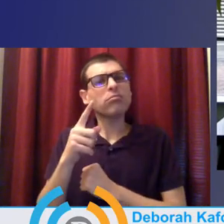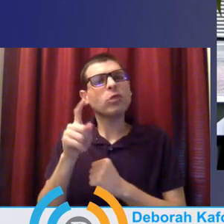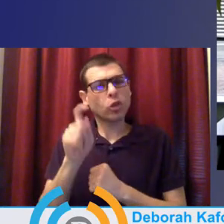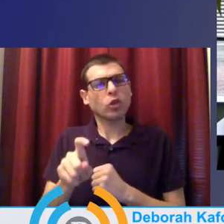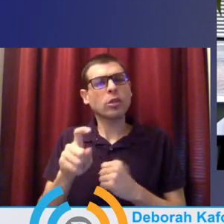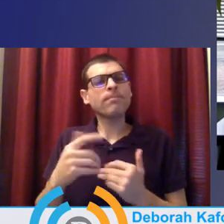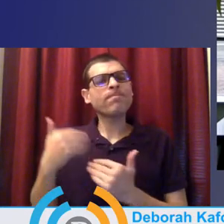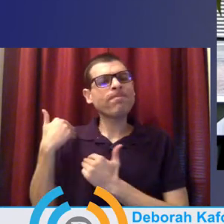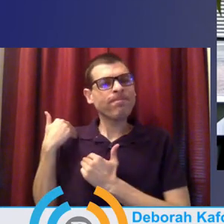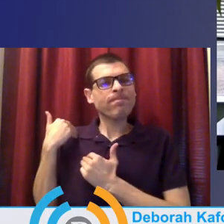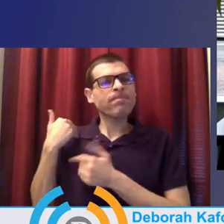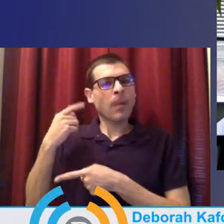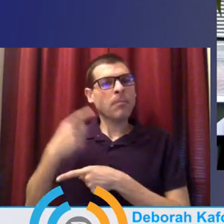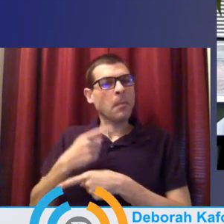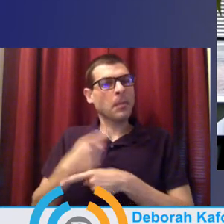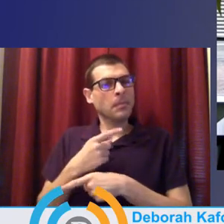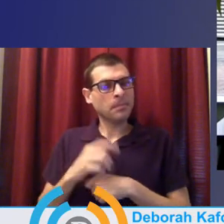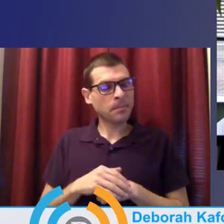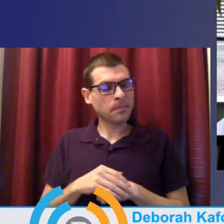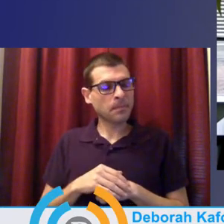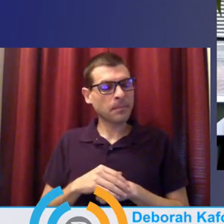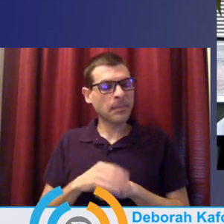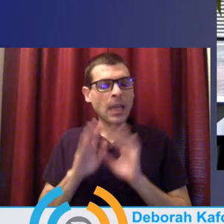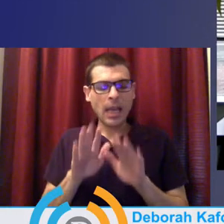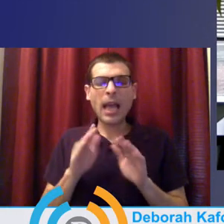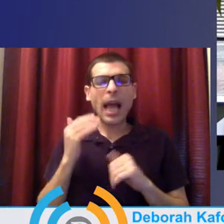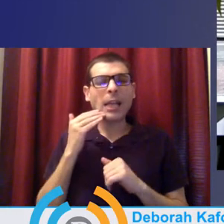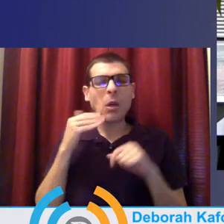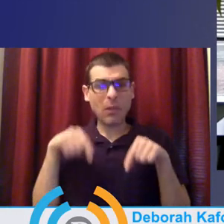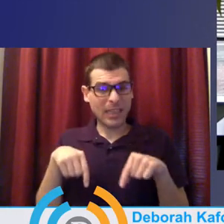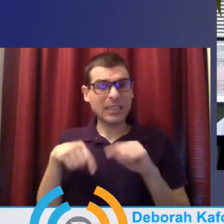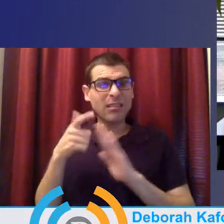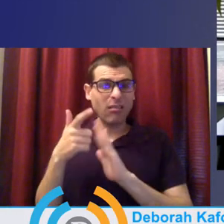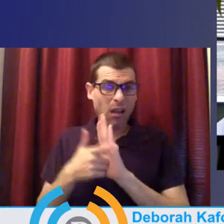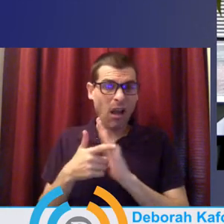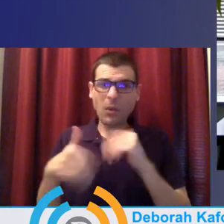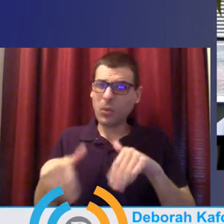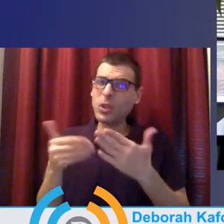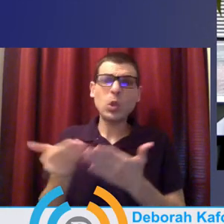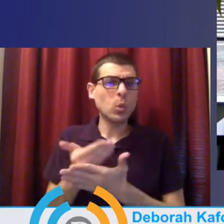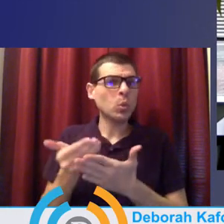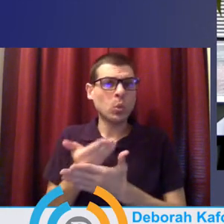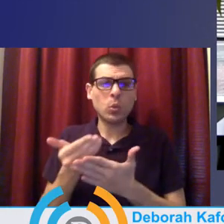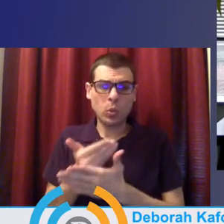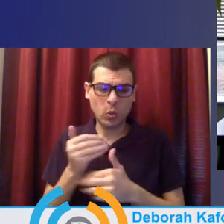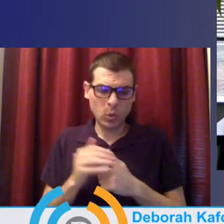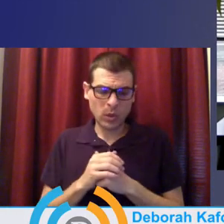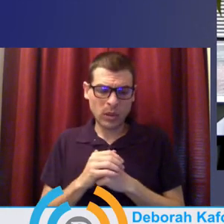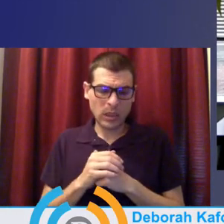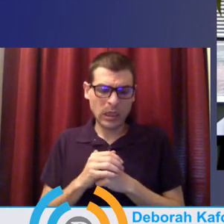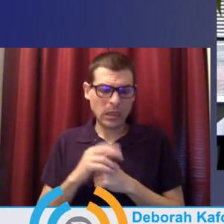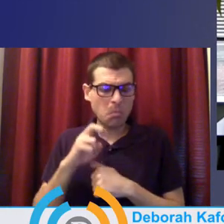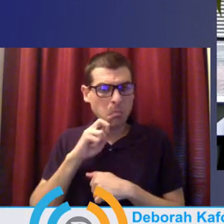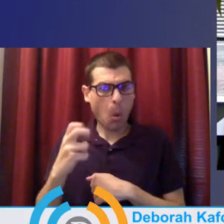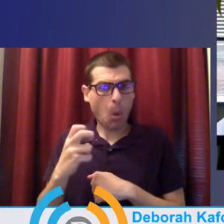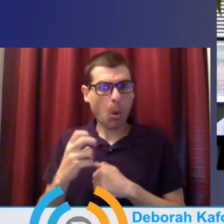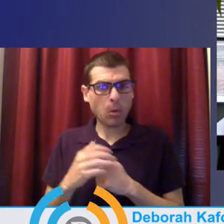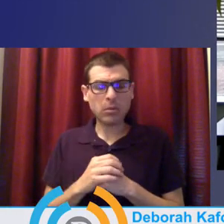lot of money. It's a new bold, ambitious vision for our community.